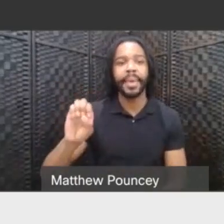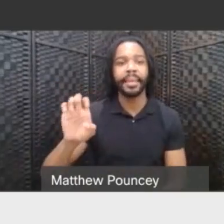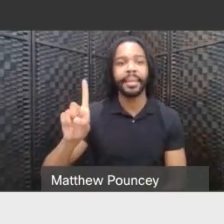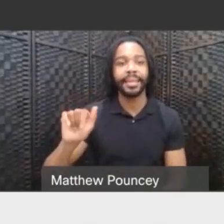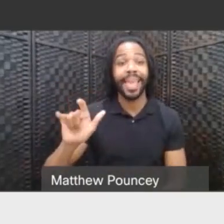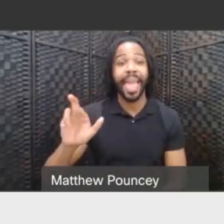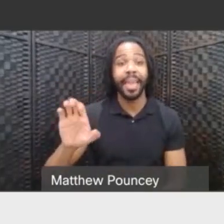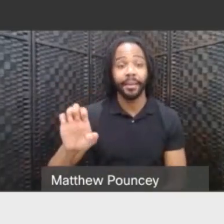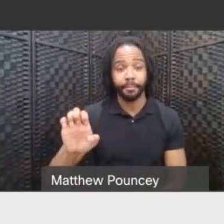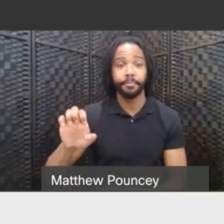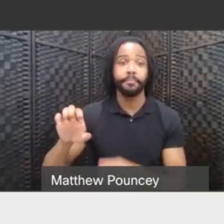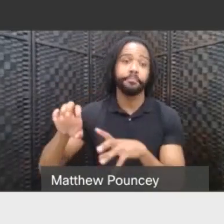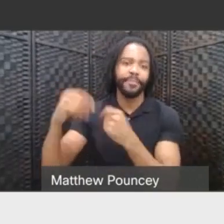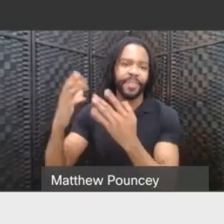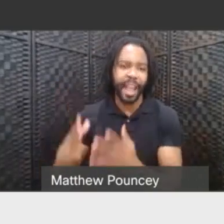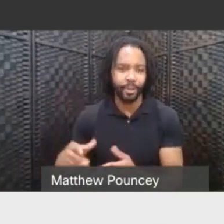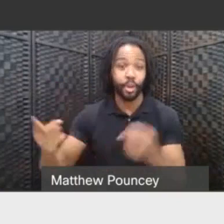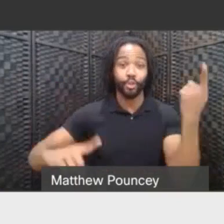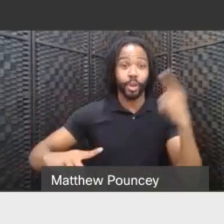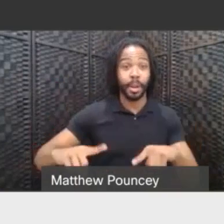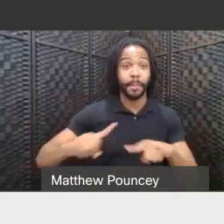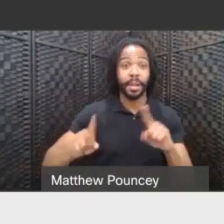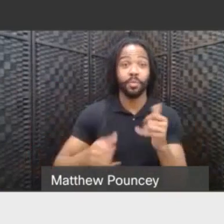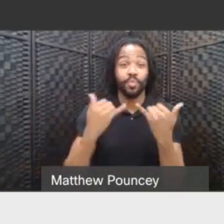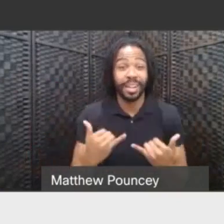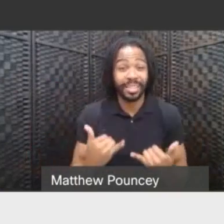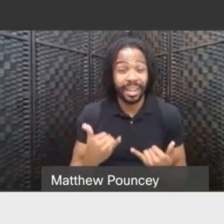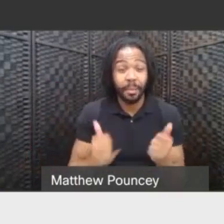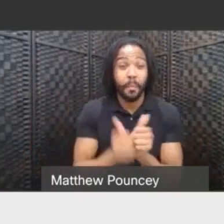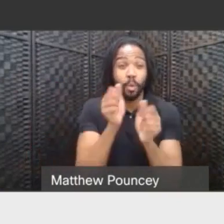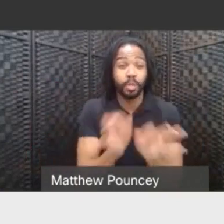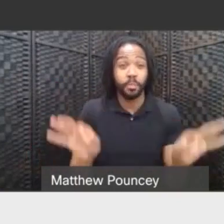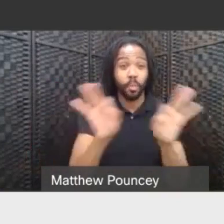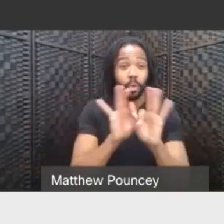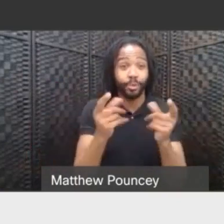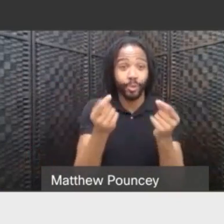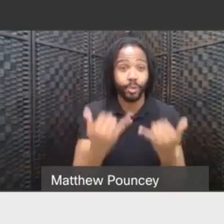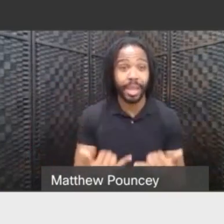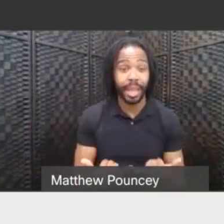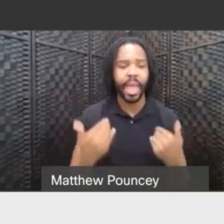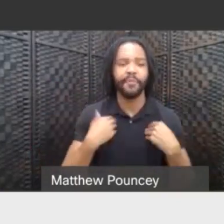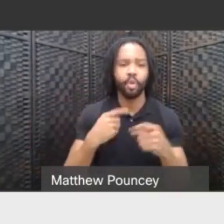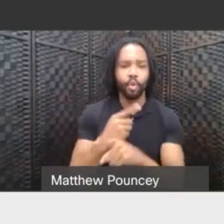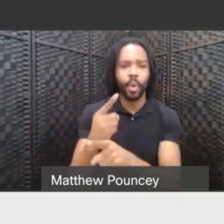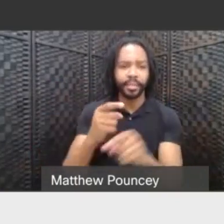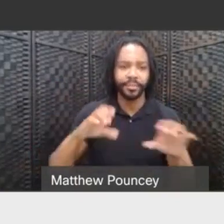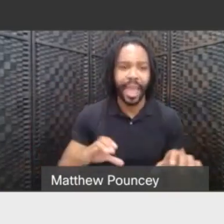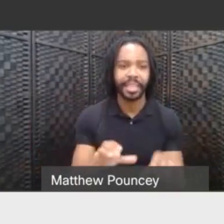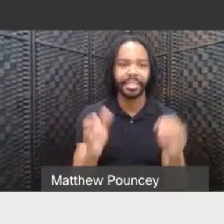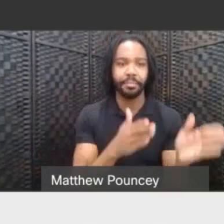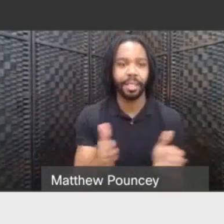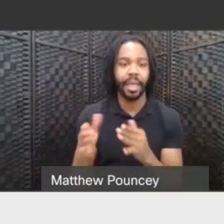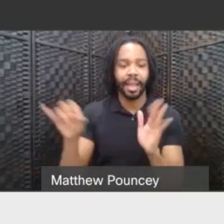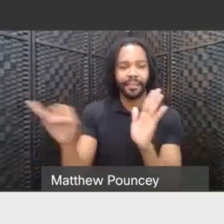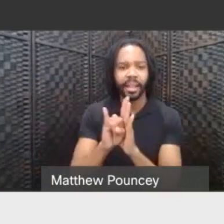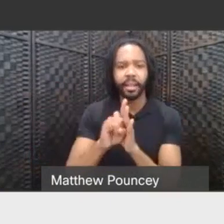there. Most importantly and immediately would be a corrective action plan, identifying what the issue is,